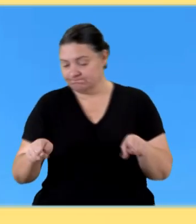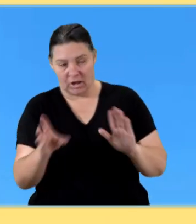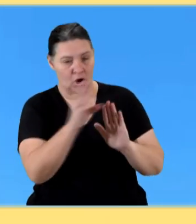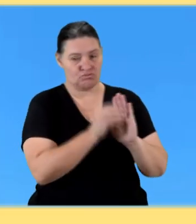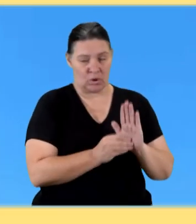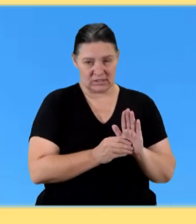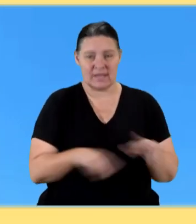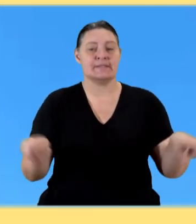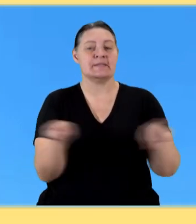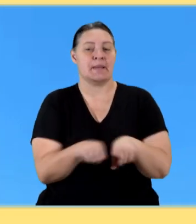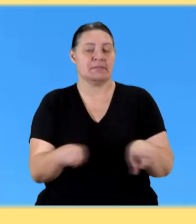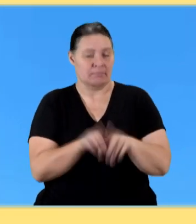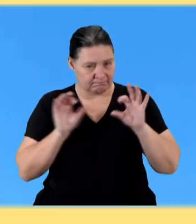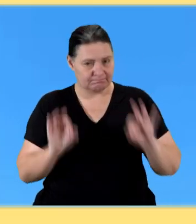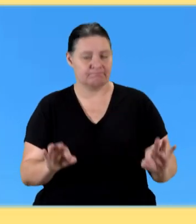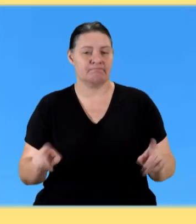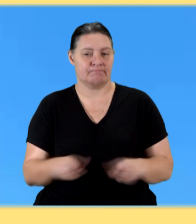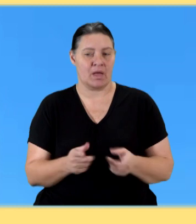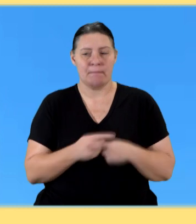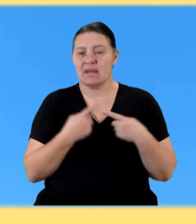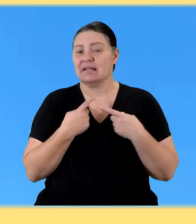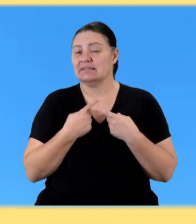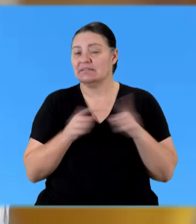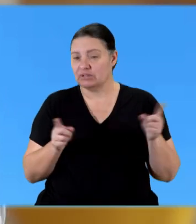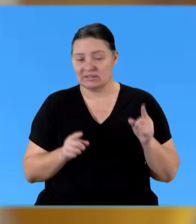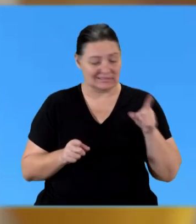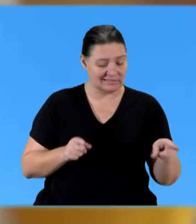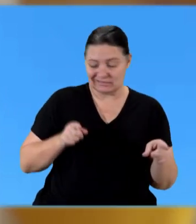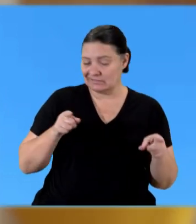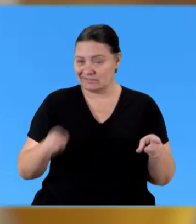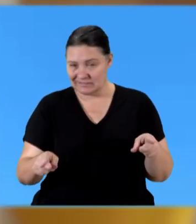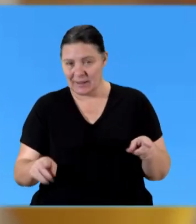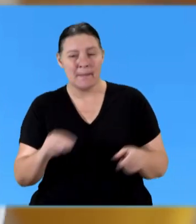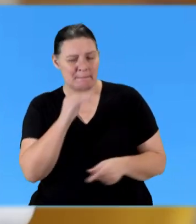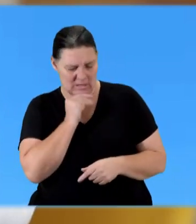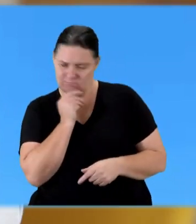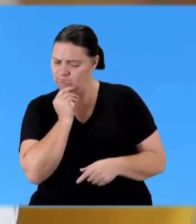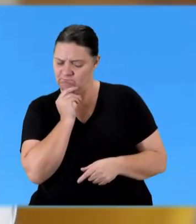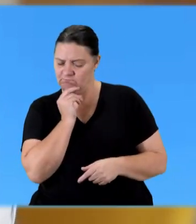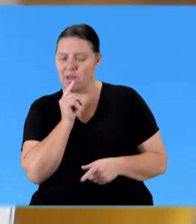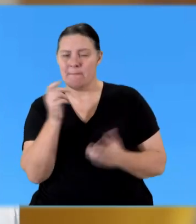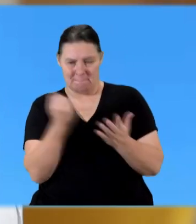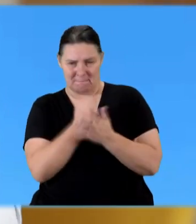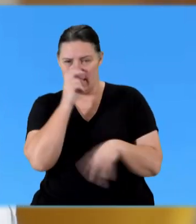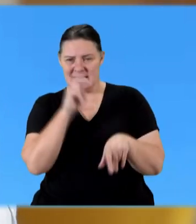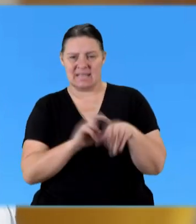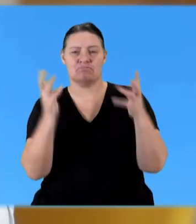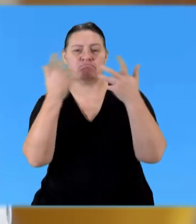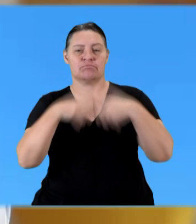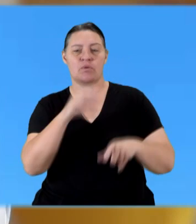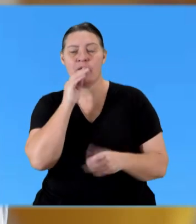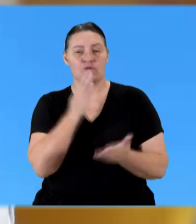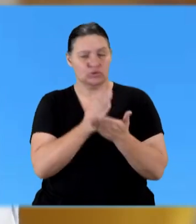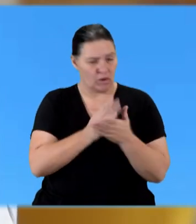of records are the same. So when there is a difference between two sets of records, we then reconcile to